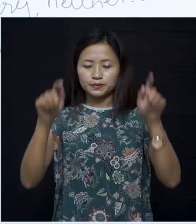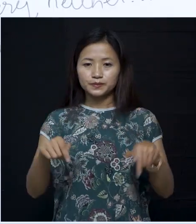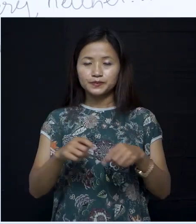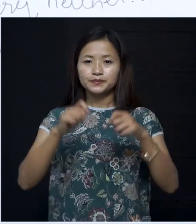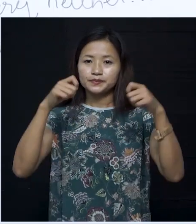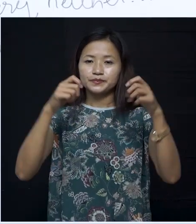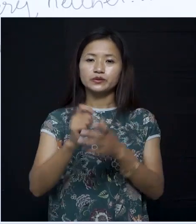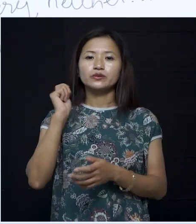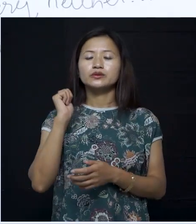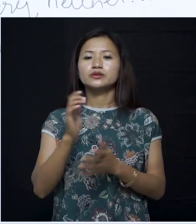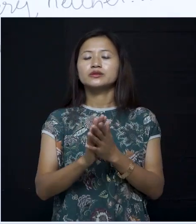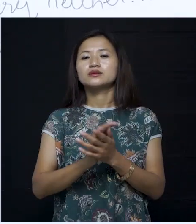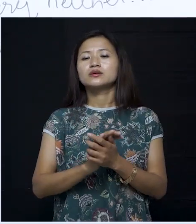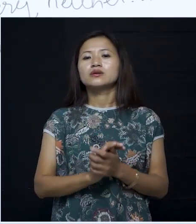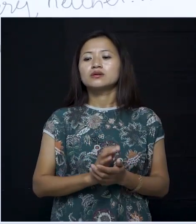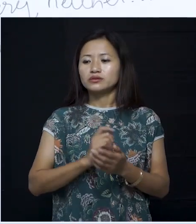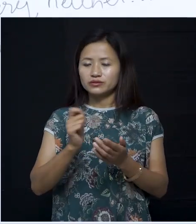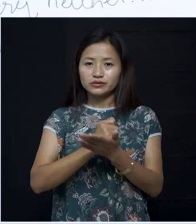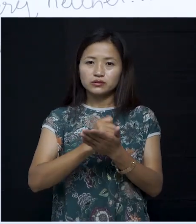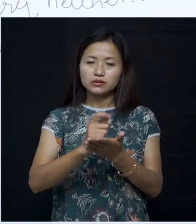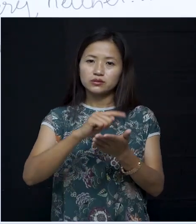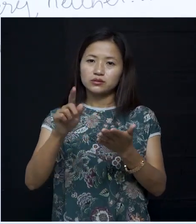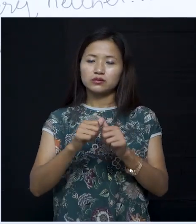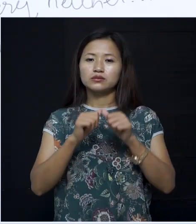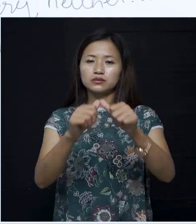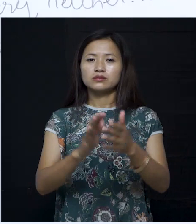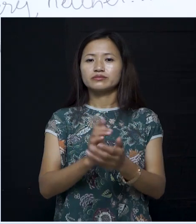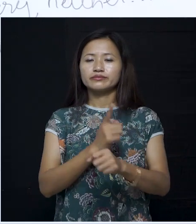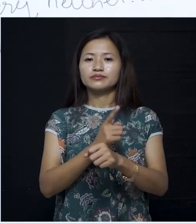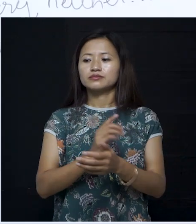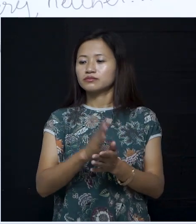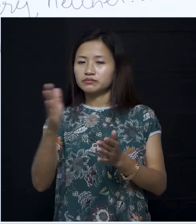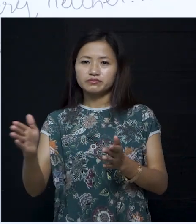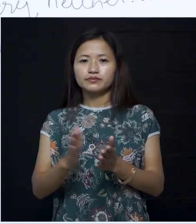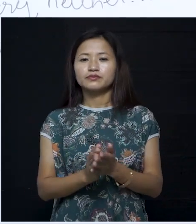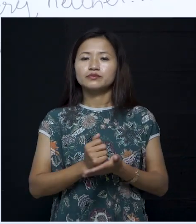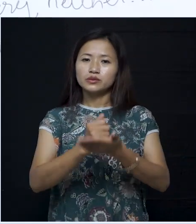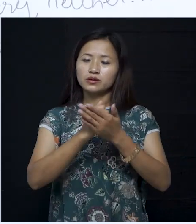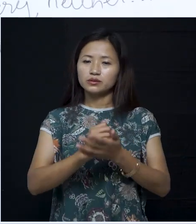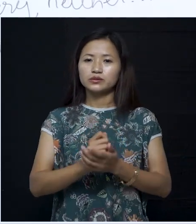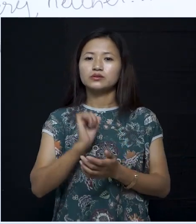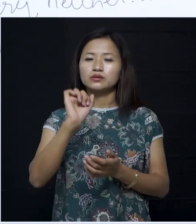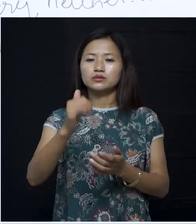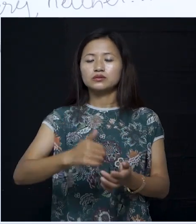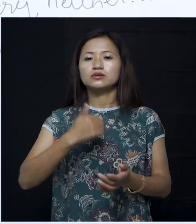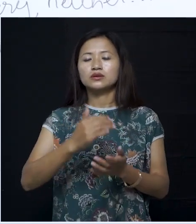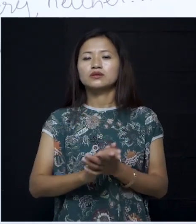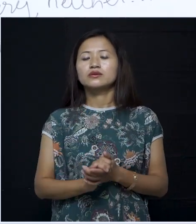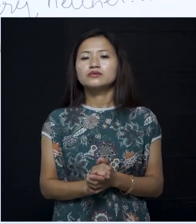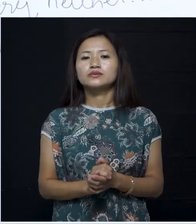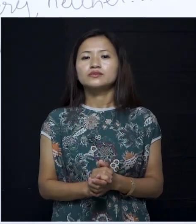you will have finished it. Try correcting your own answers. Your teachers are not there by your side, so please help yourself. And if you